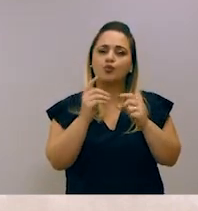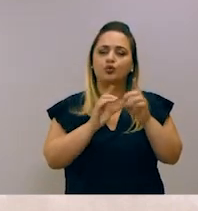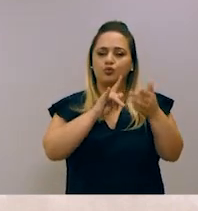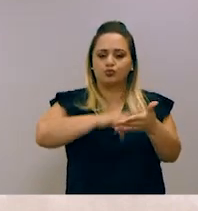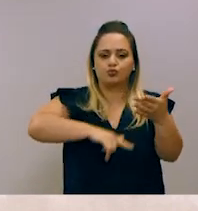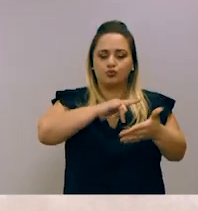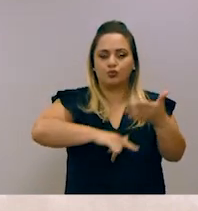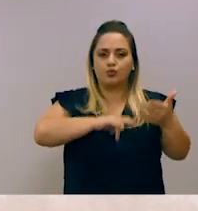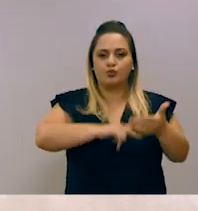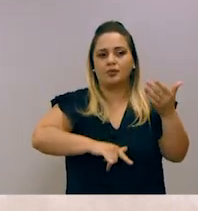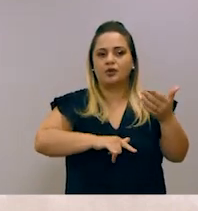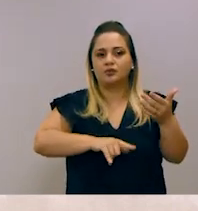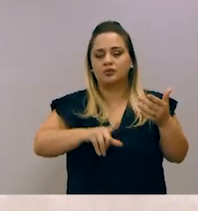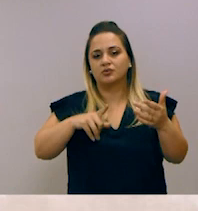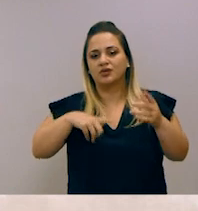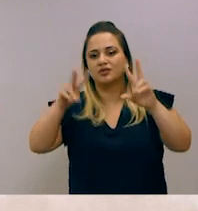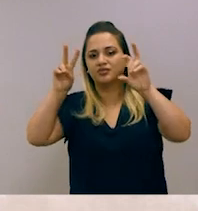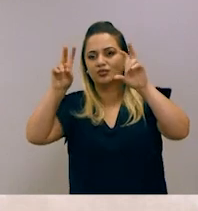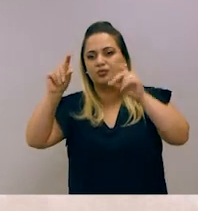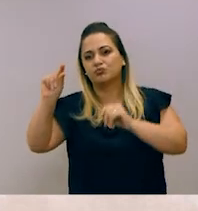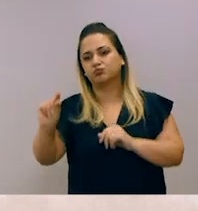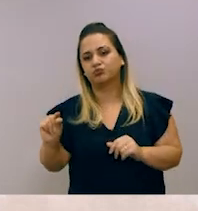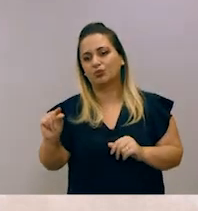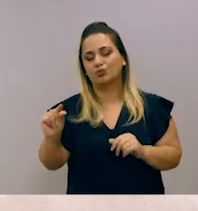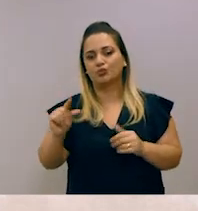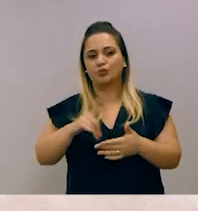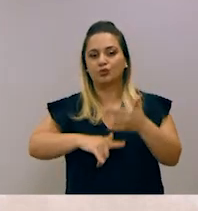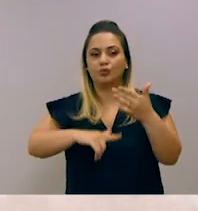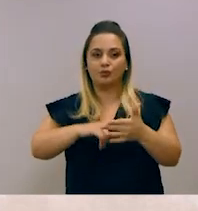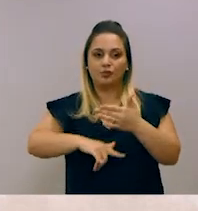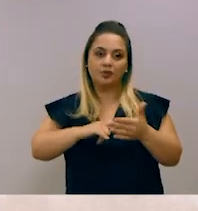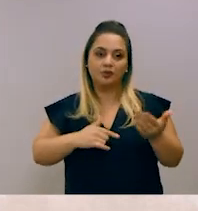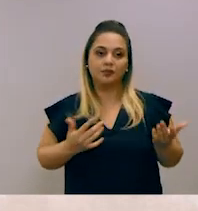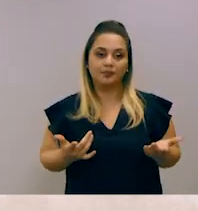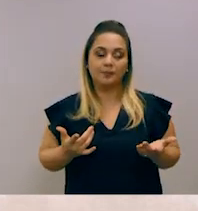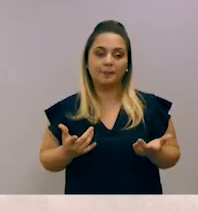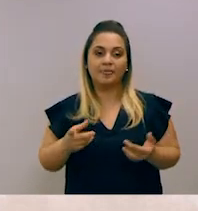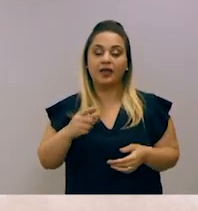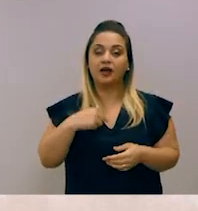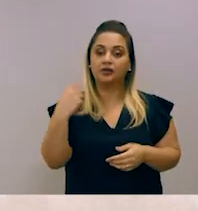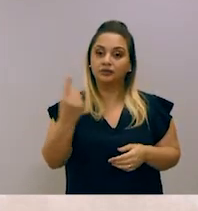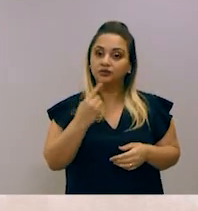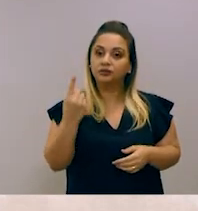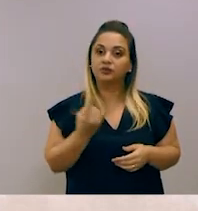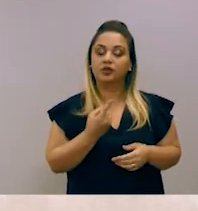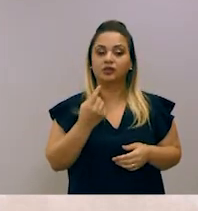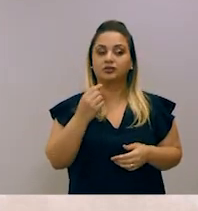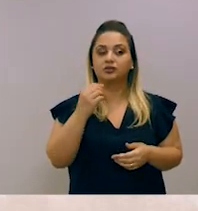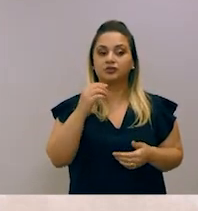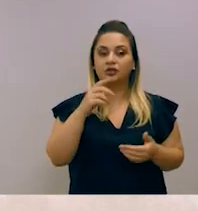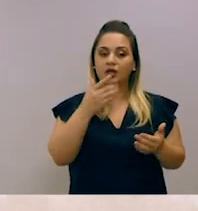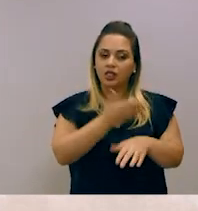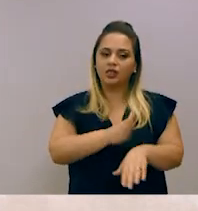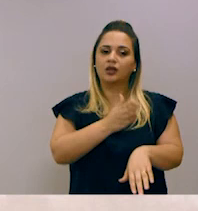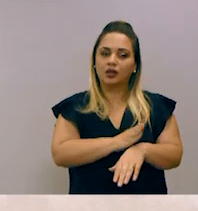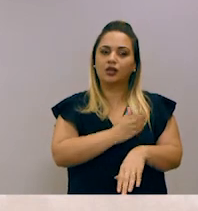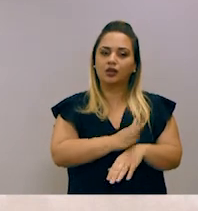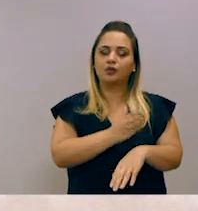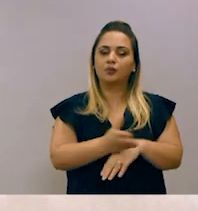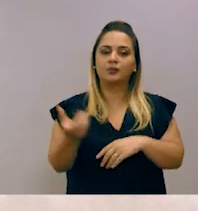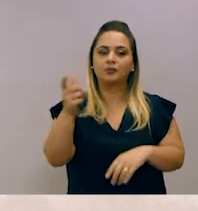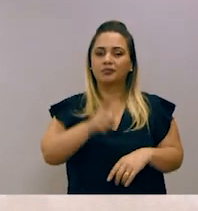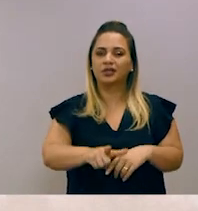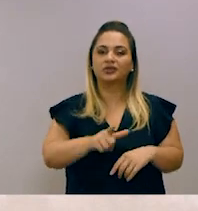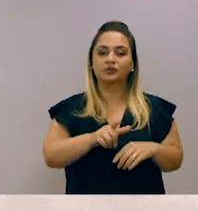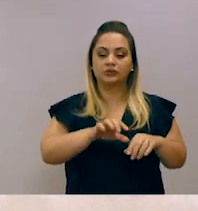many types with dozens of documents. We chose to train the classifier to all